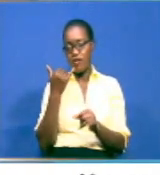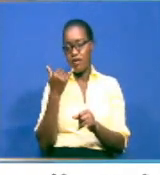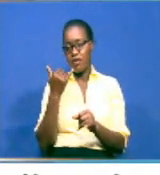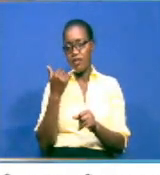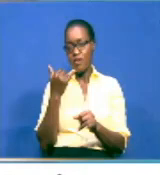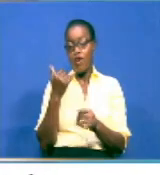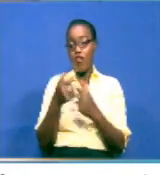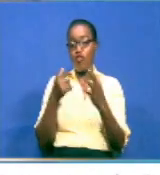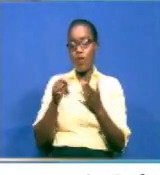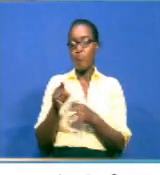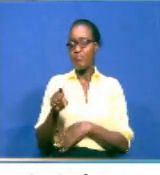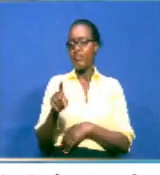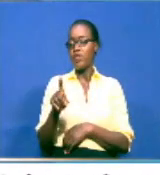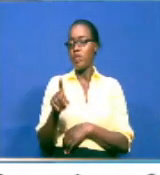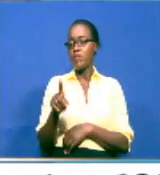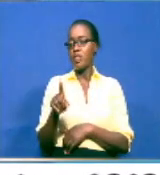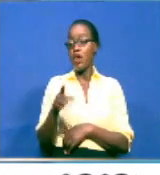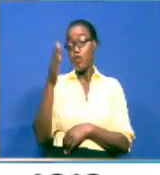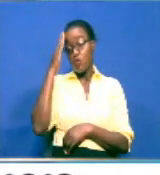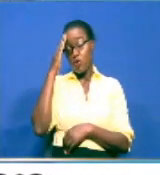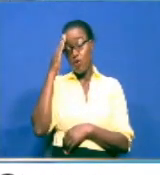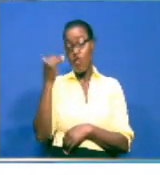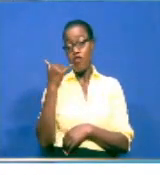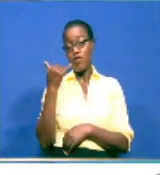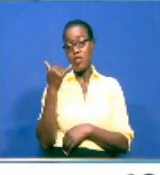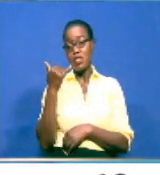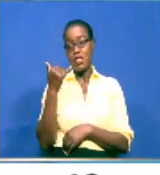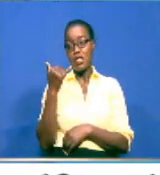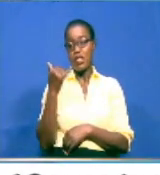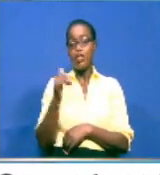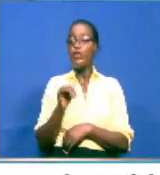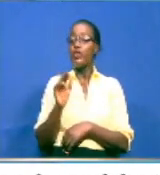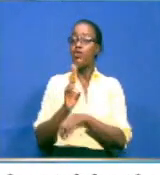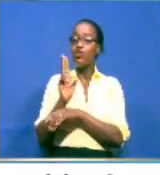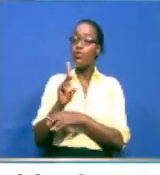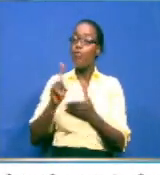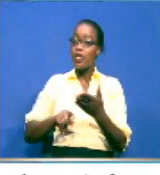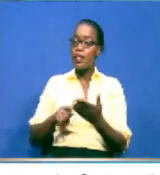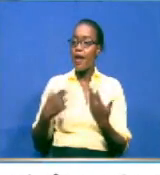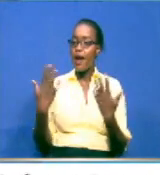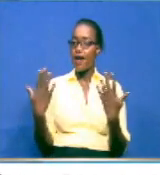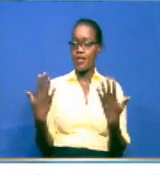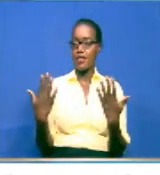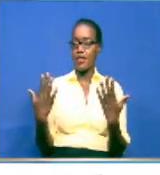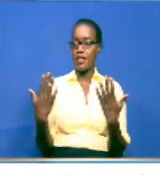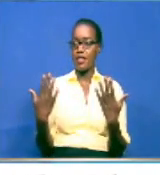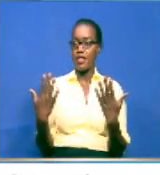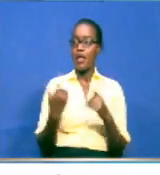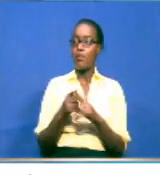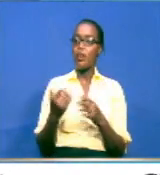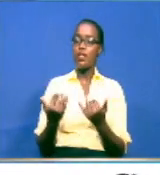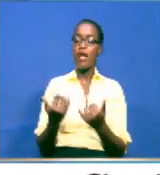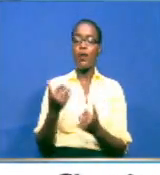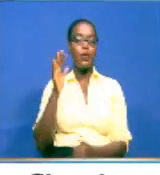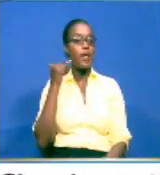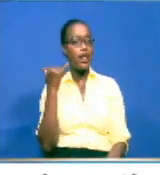always said, we know mobile phones are handled by our hands. But when we are now listening and talking,